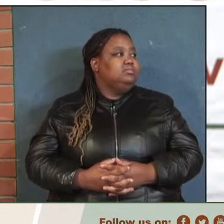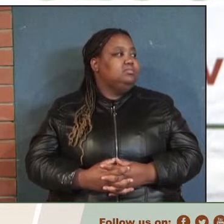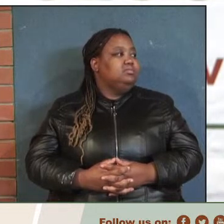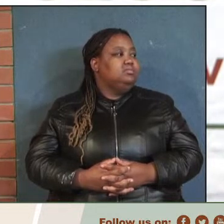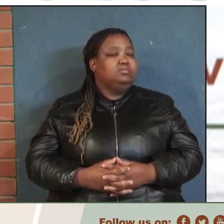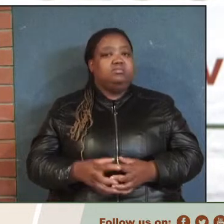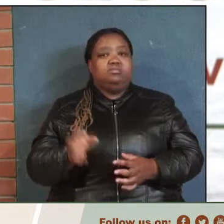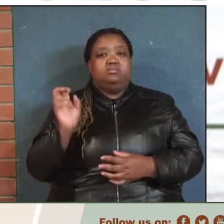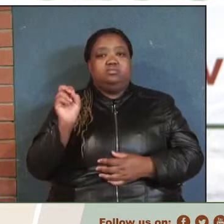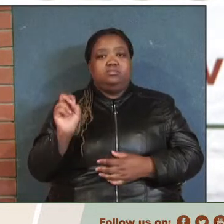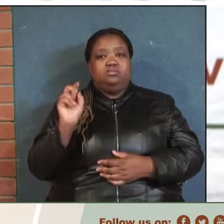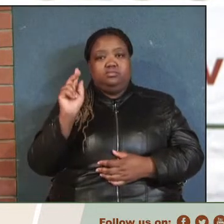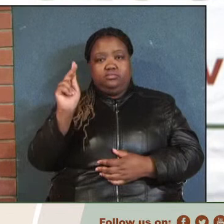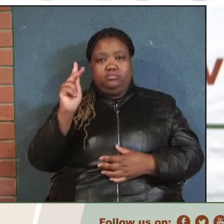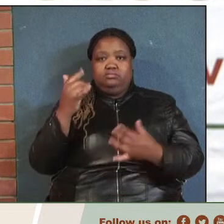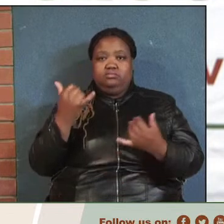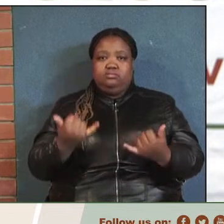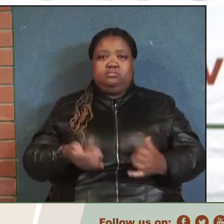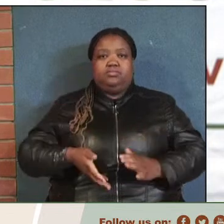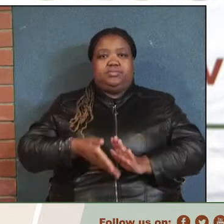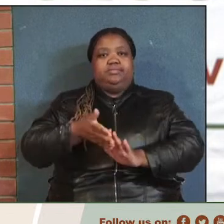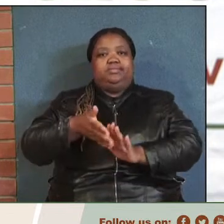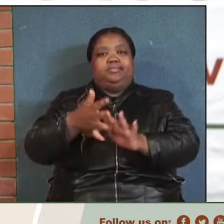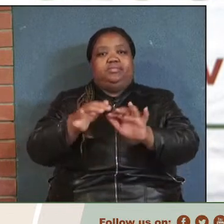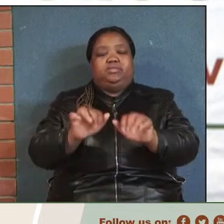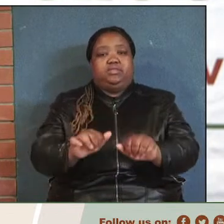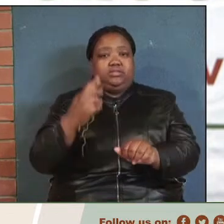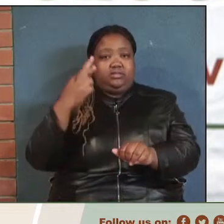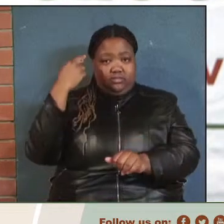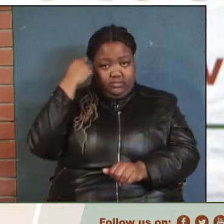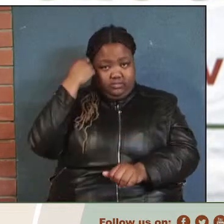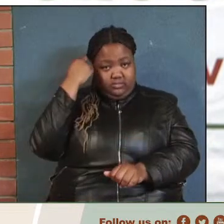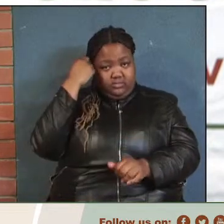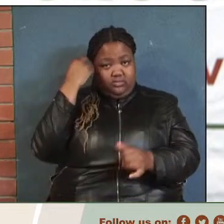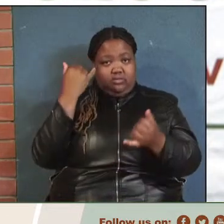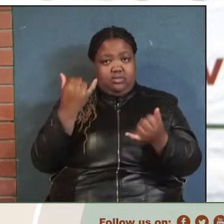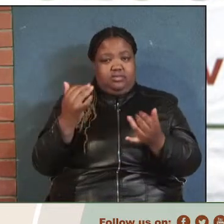Okay, moving on. Will the secretary please read the third